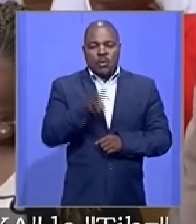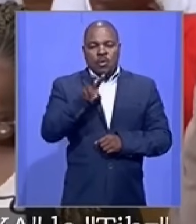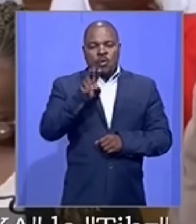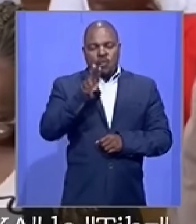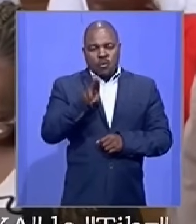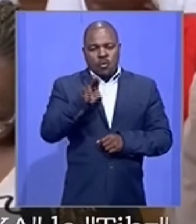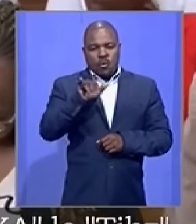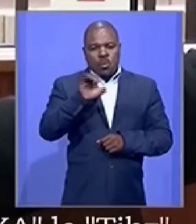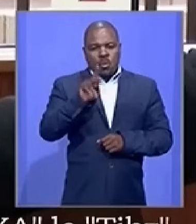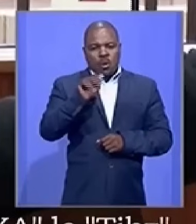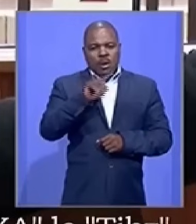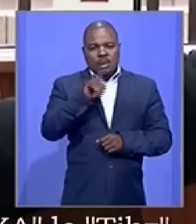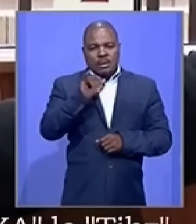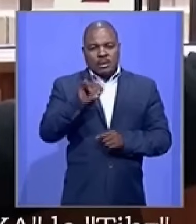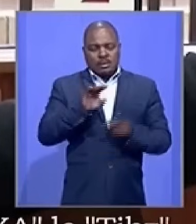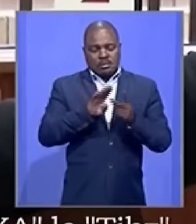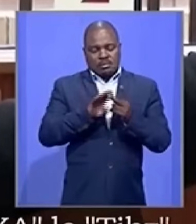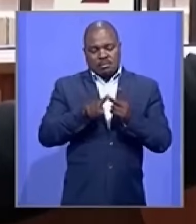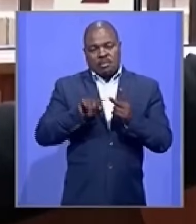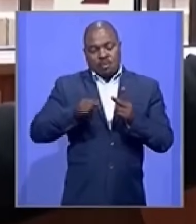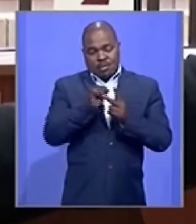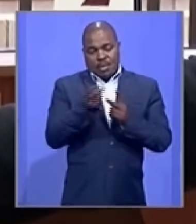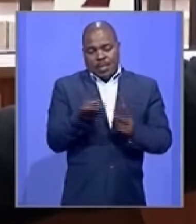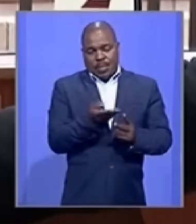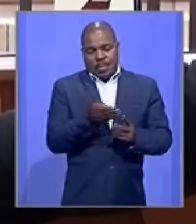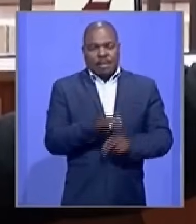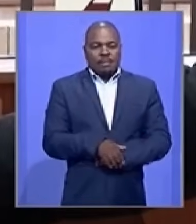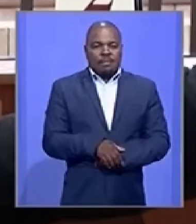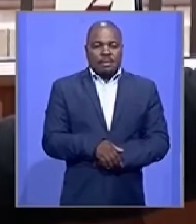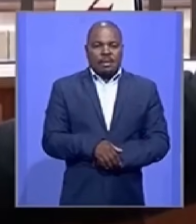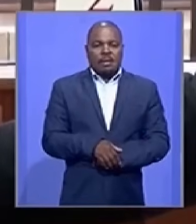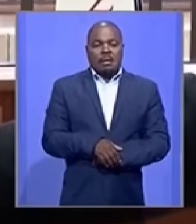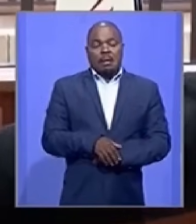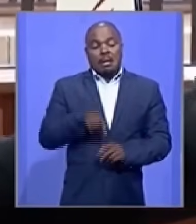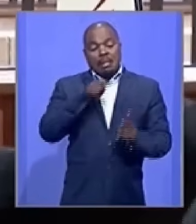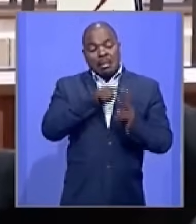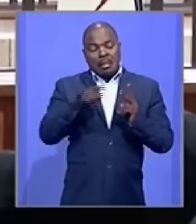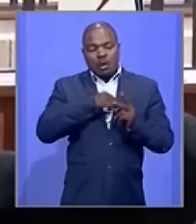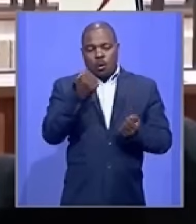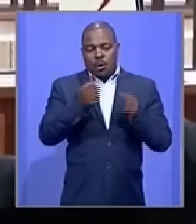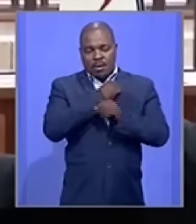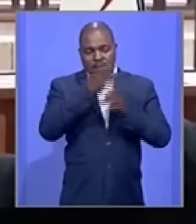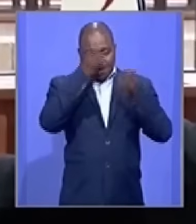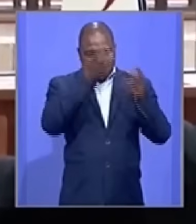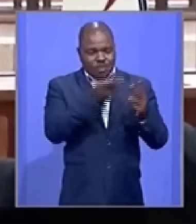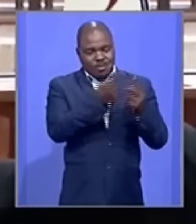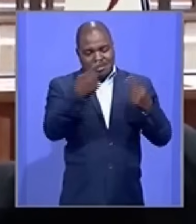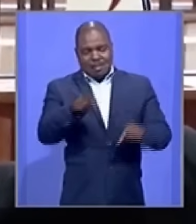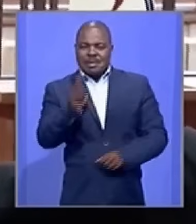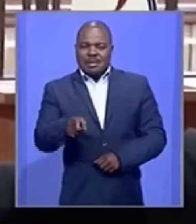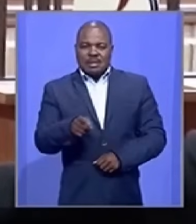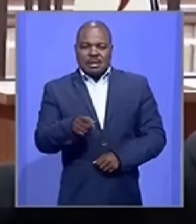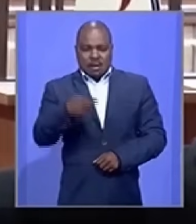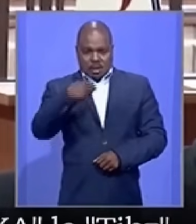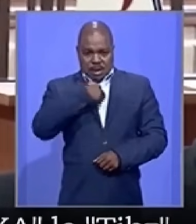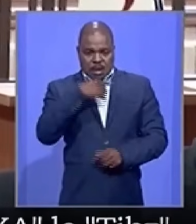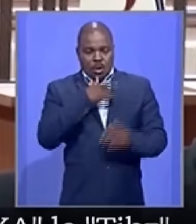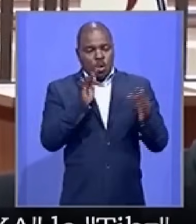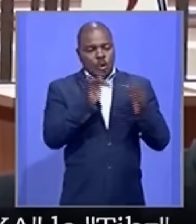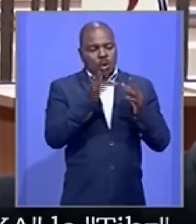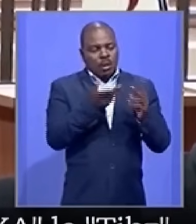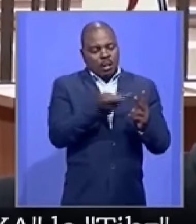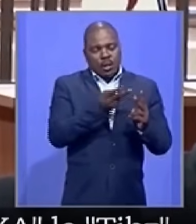Ndevu khotla. They were not subpoenaed and they were not informed that they have to be in court today. The issue is that I have not consulted with